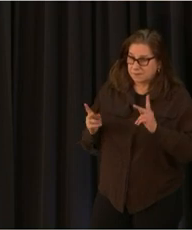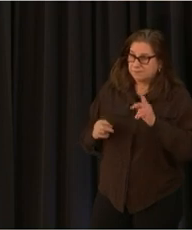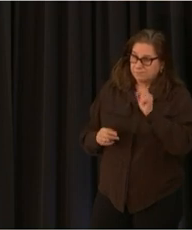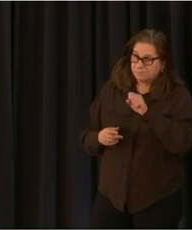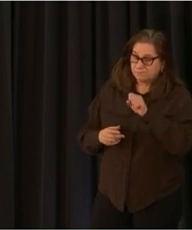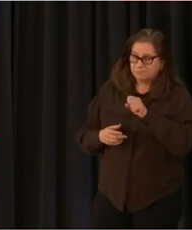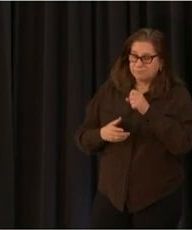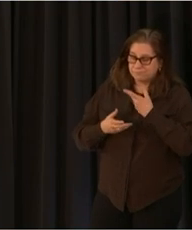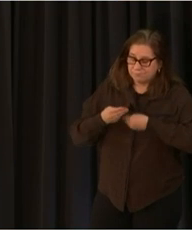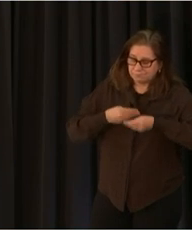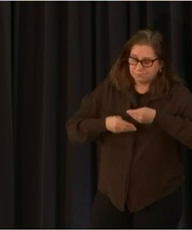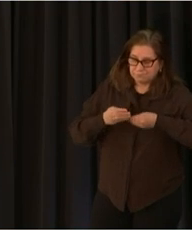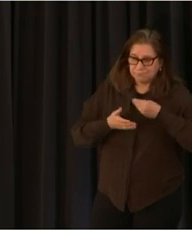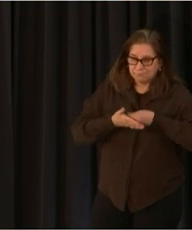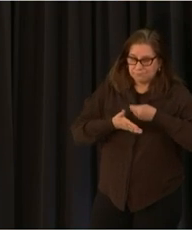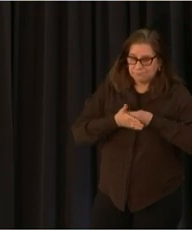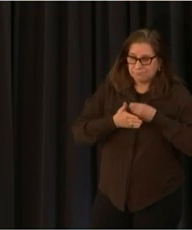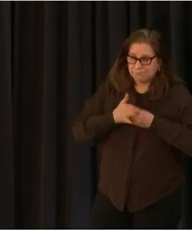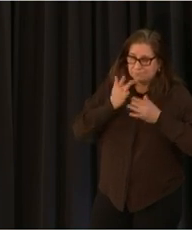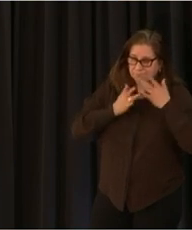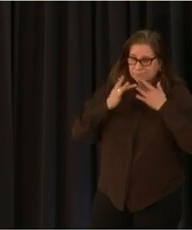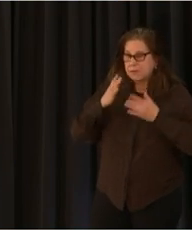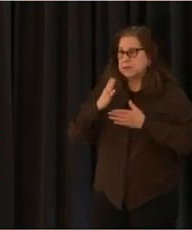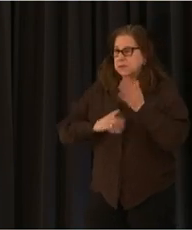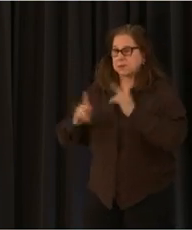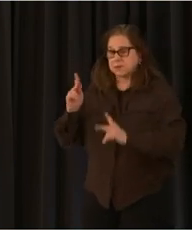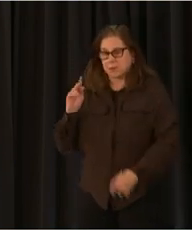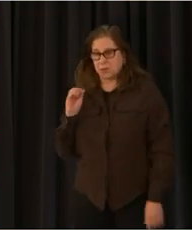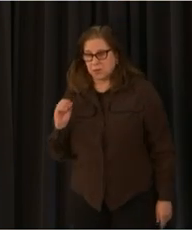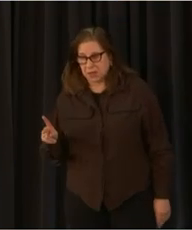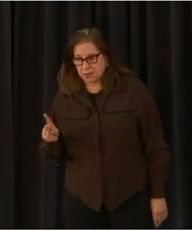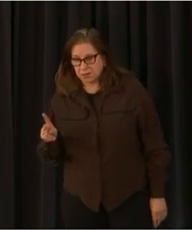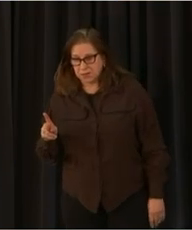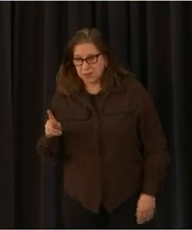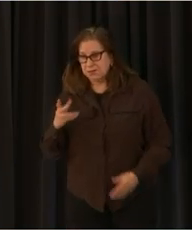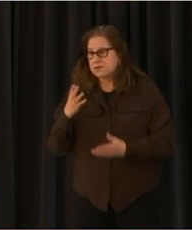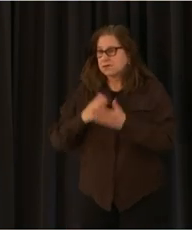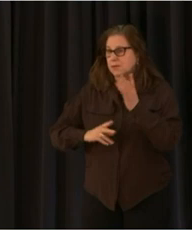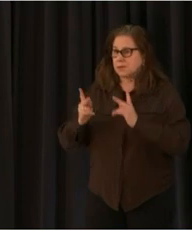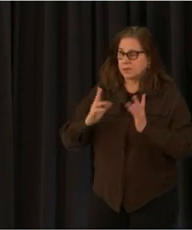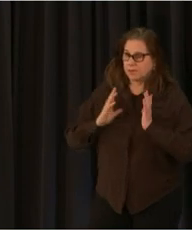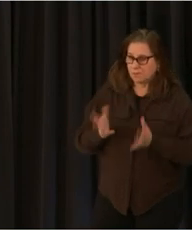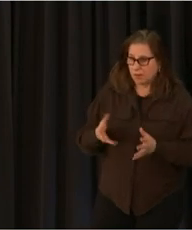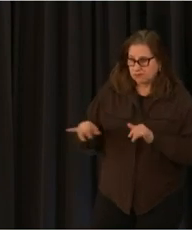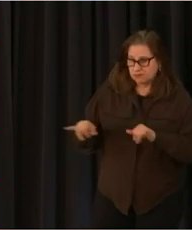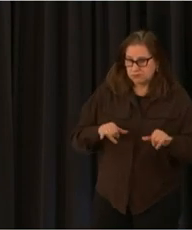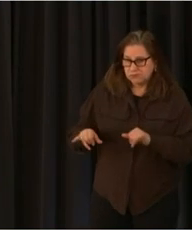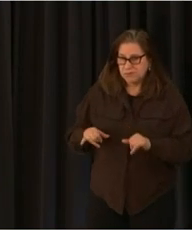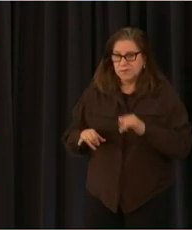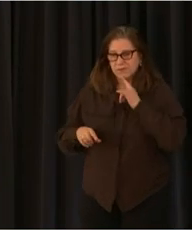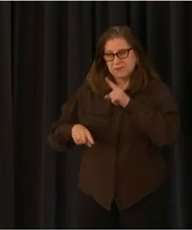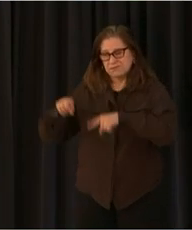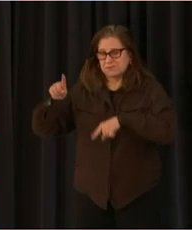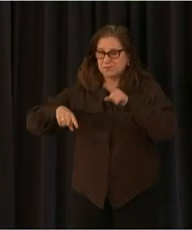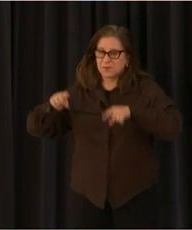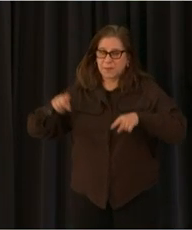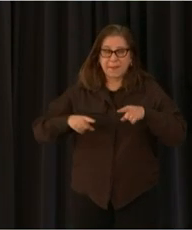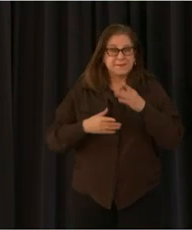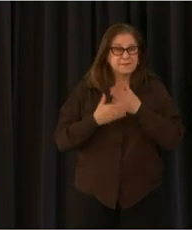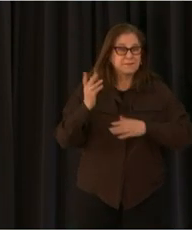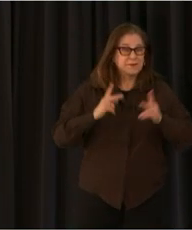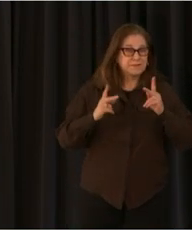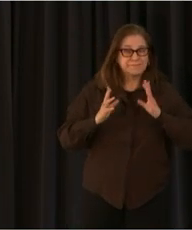are. Some people haven't had any impact on their finances, and in fact, in some ways, they may be